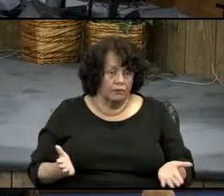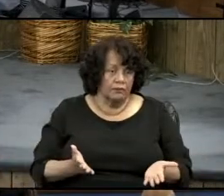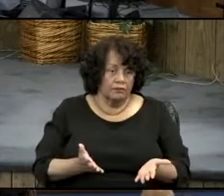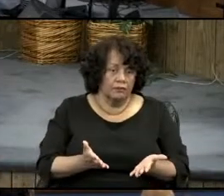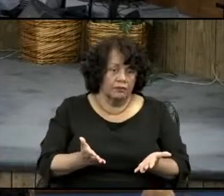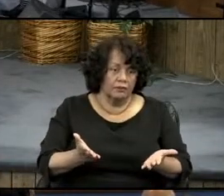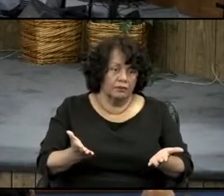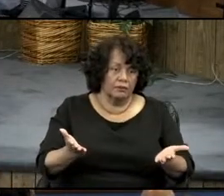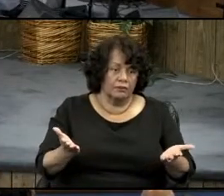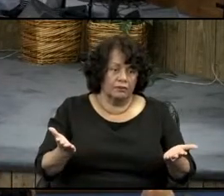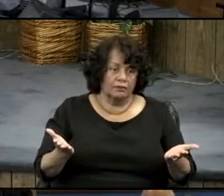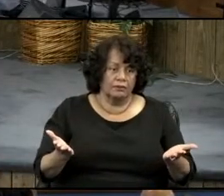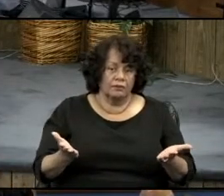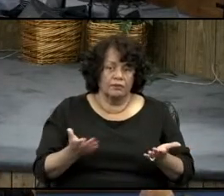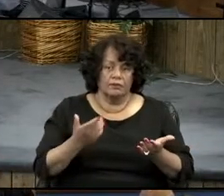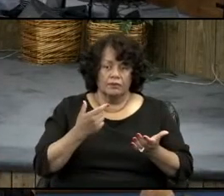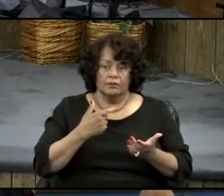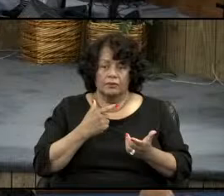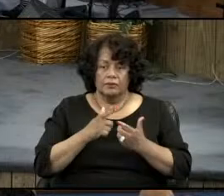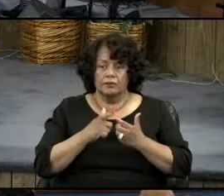Here I am.